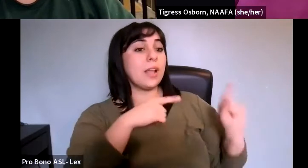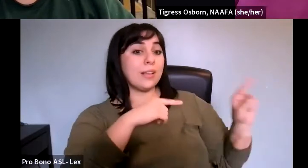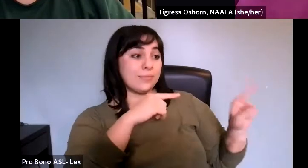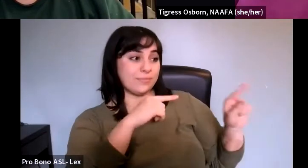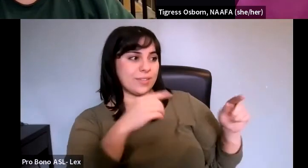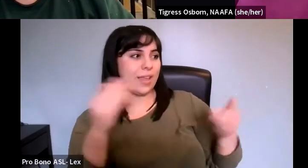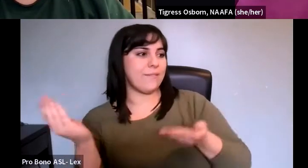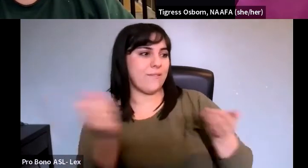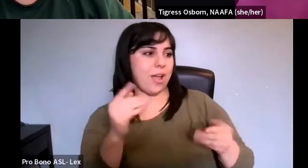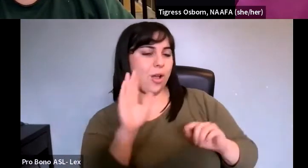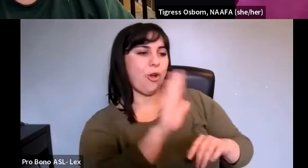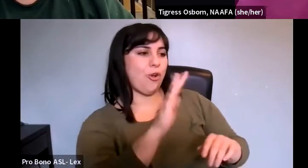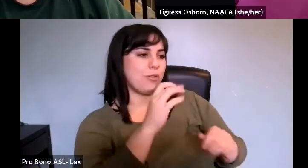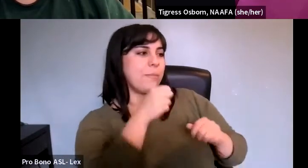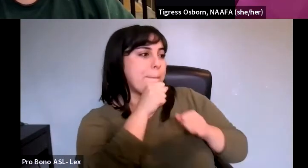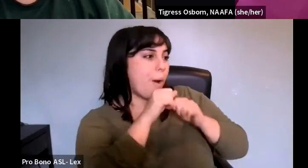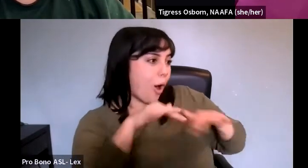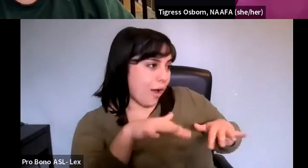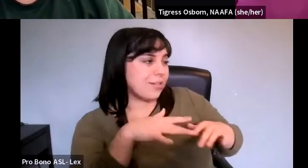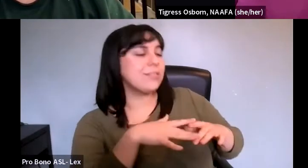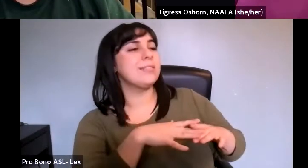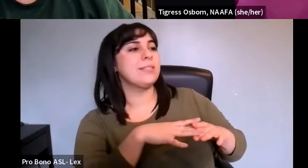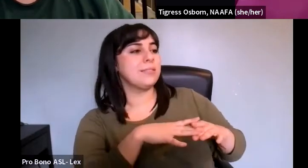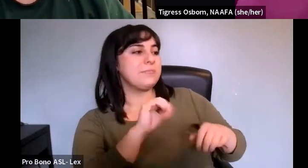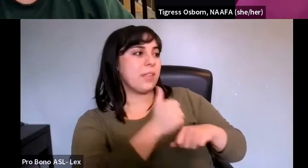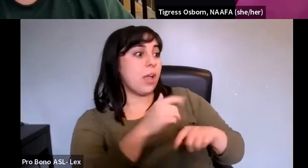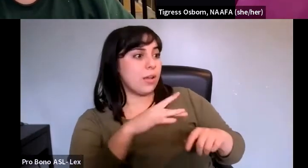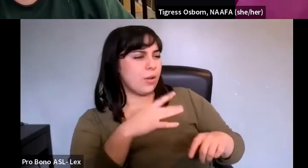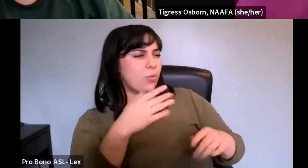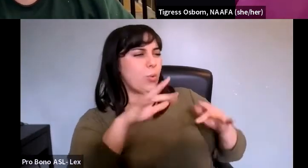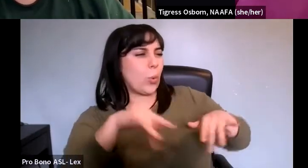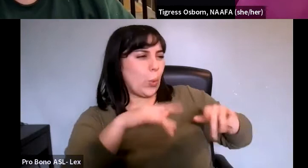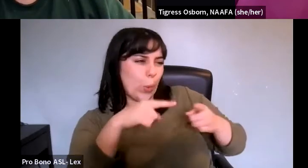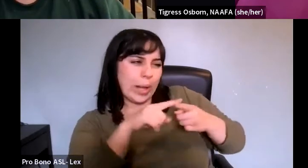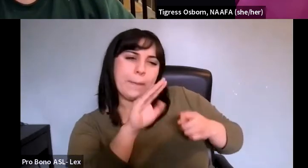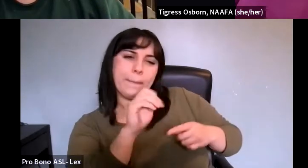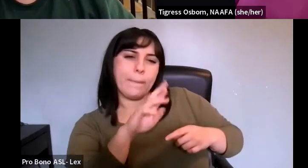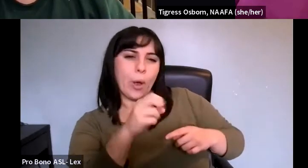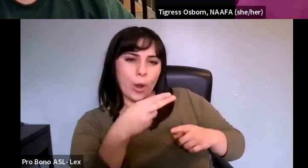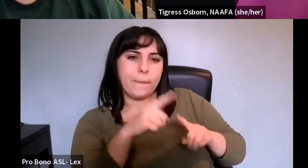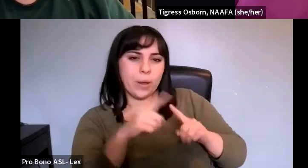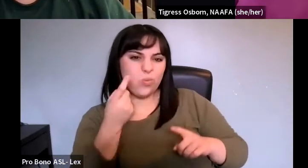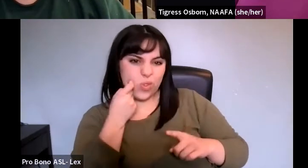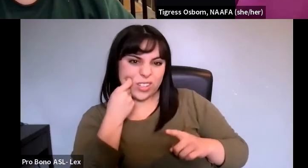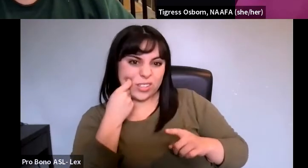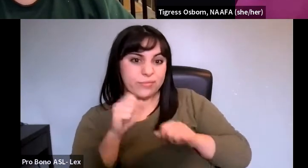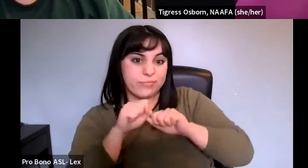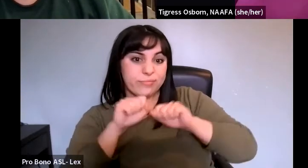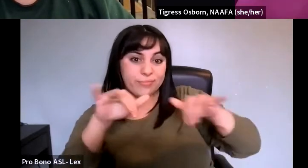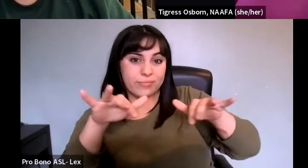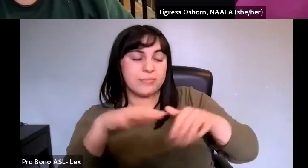podcast. And I think we recorded that in March, but it came out recently. Oh, yeah. You can see that on your favorite podcast episodes.